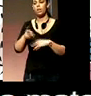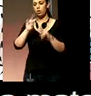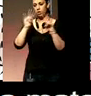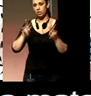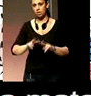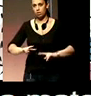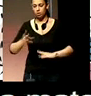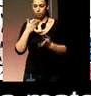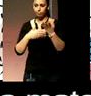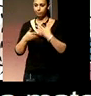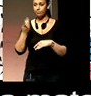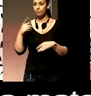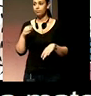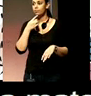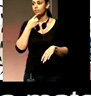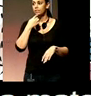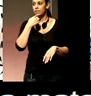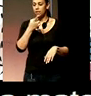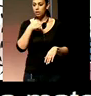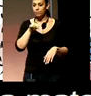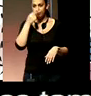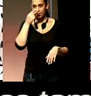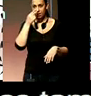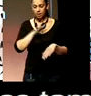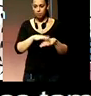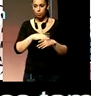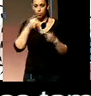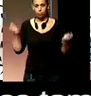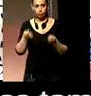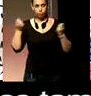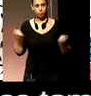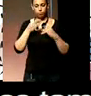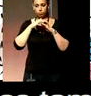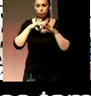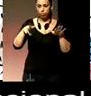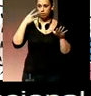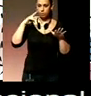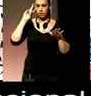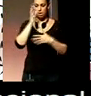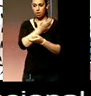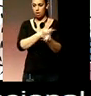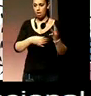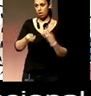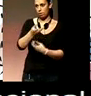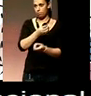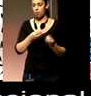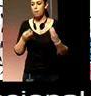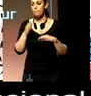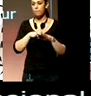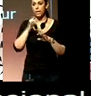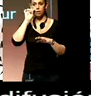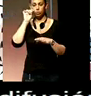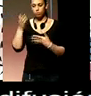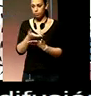we work in international cooperation, and our interest on the spreading of